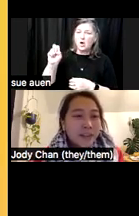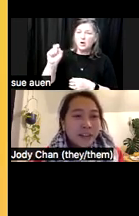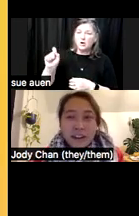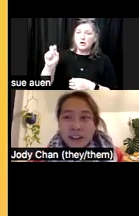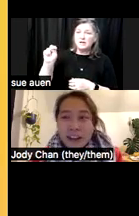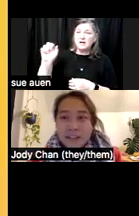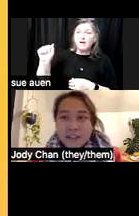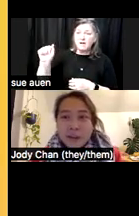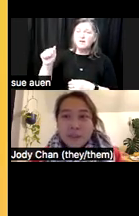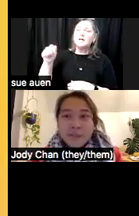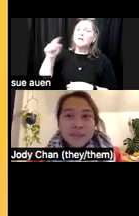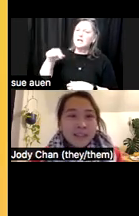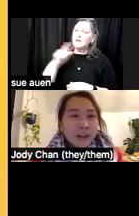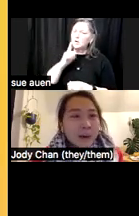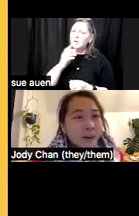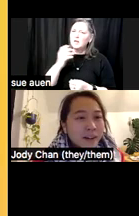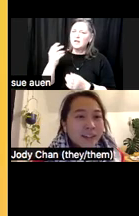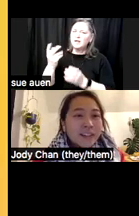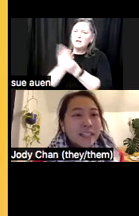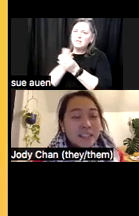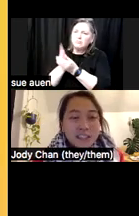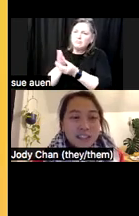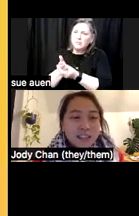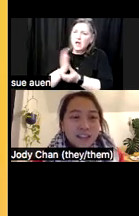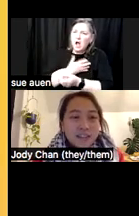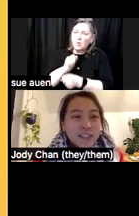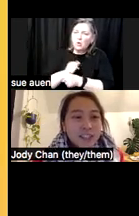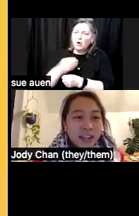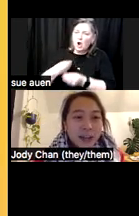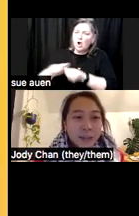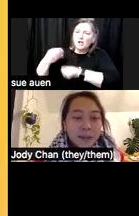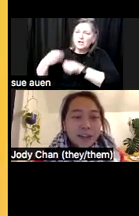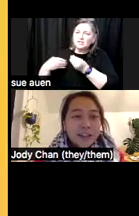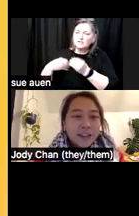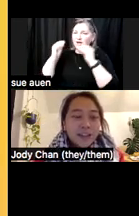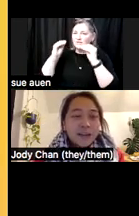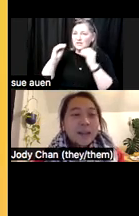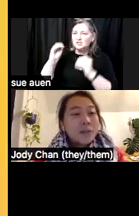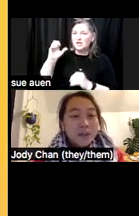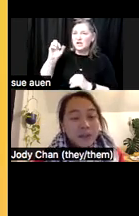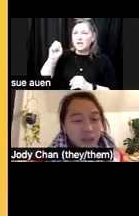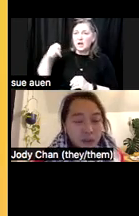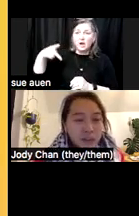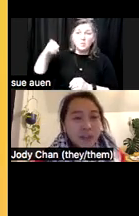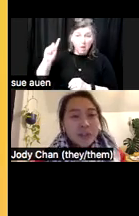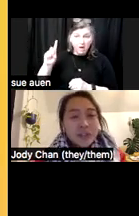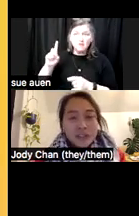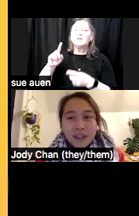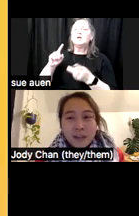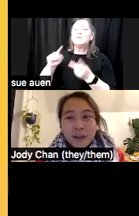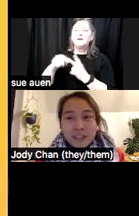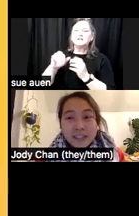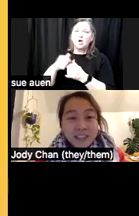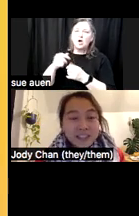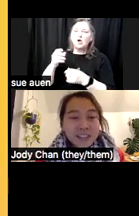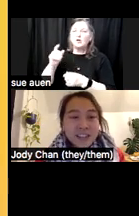we archive our work, our lineages of the DJN Care Pod, and also all of the tools and resources that